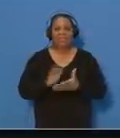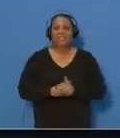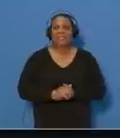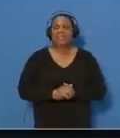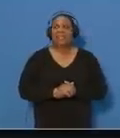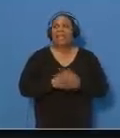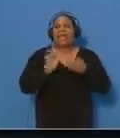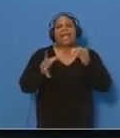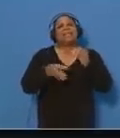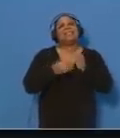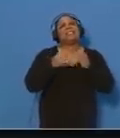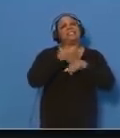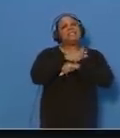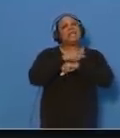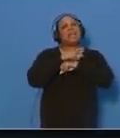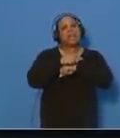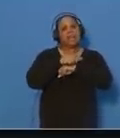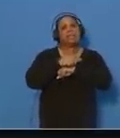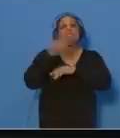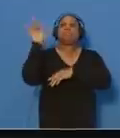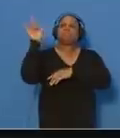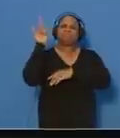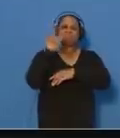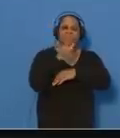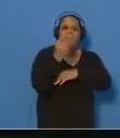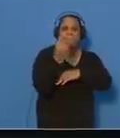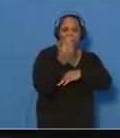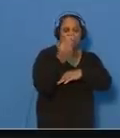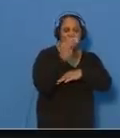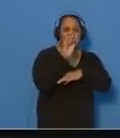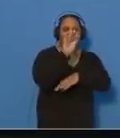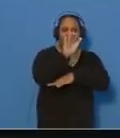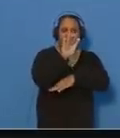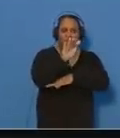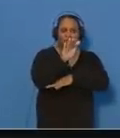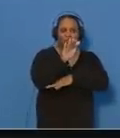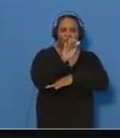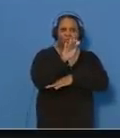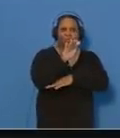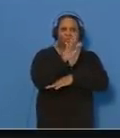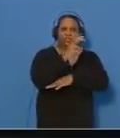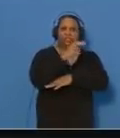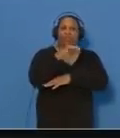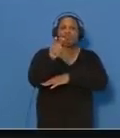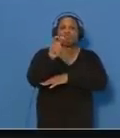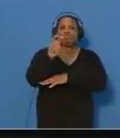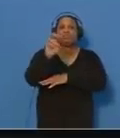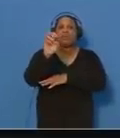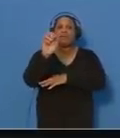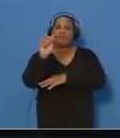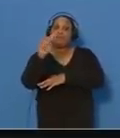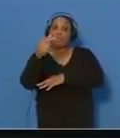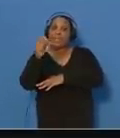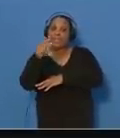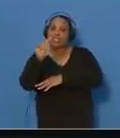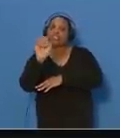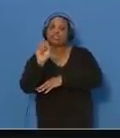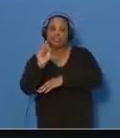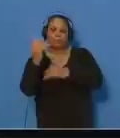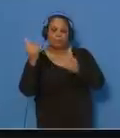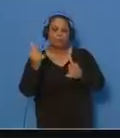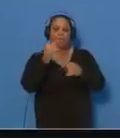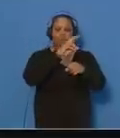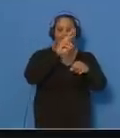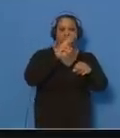In addition to the London Airbridge flight arriving on Monday afternoon, Travel Edge, working with the U.S. Consul General, the Ministry of Tourism